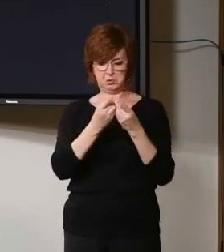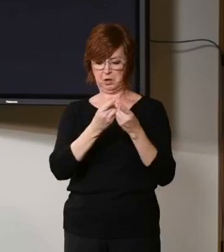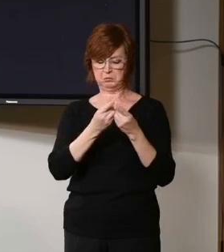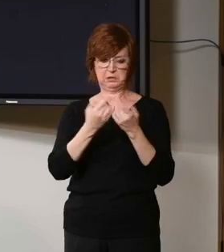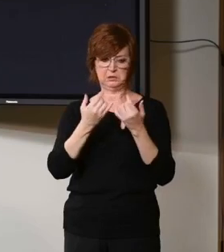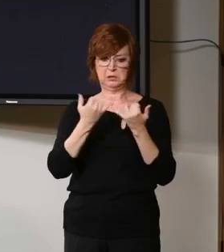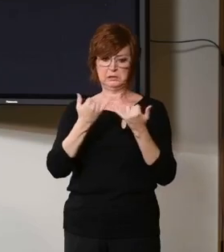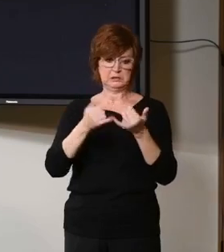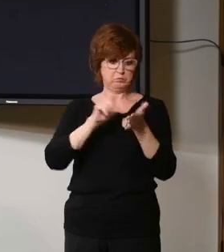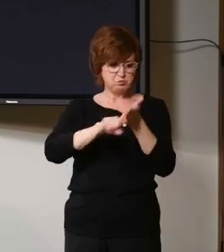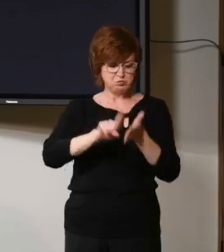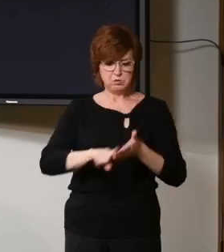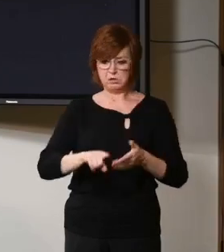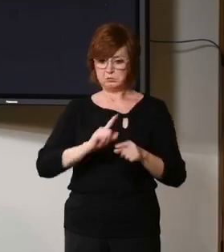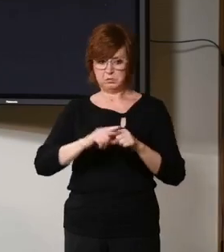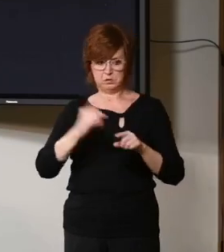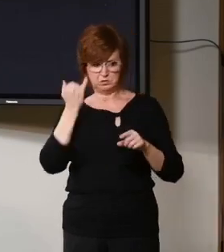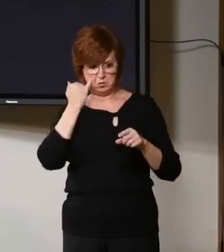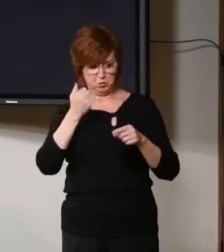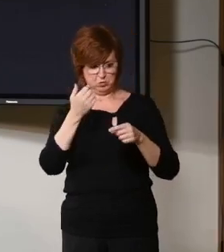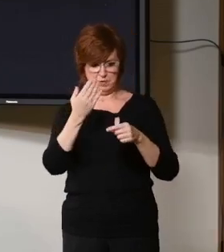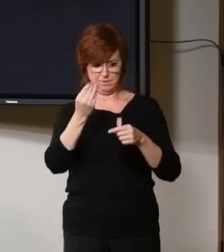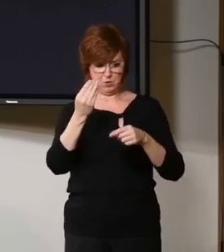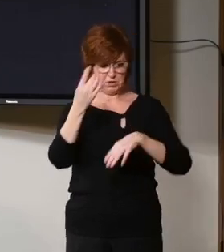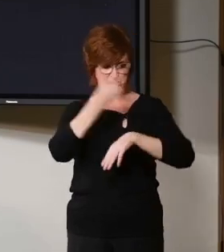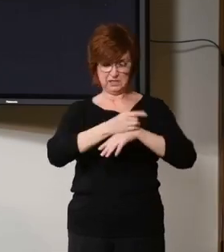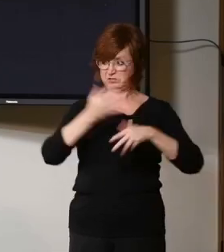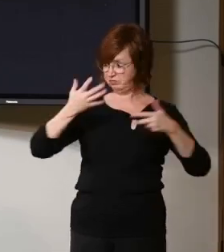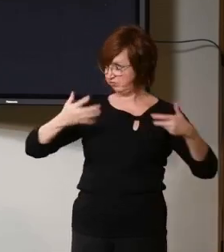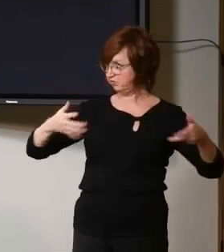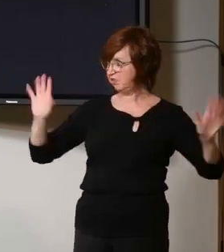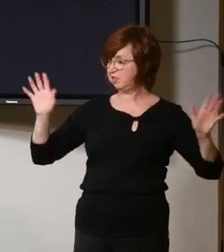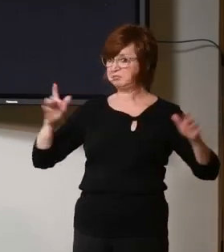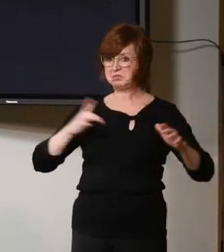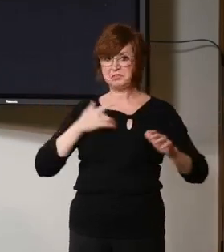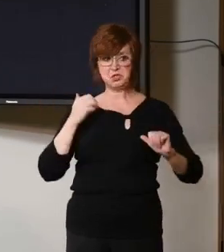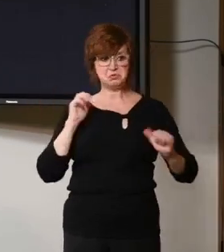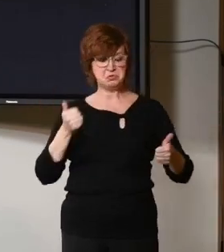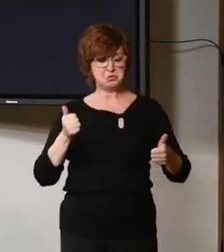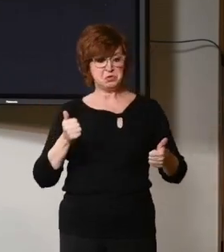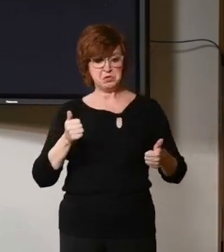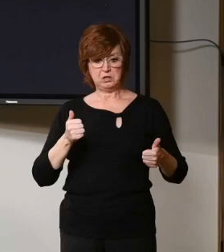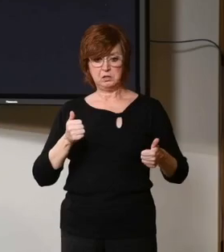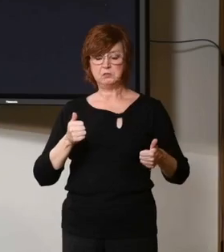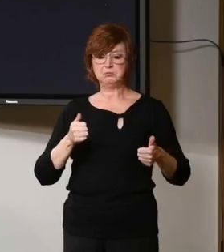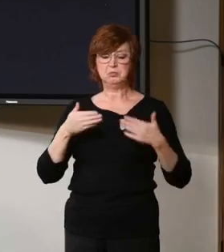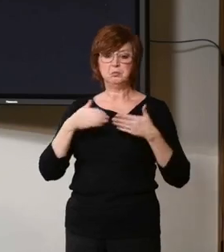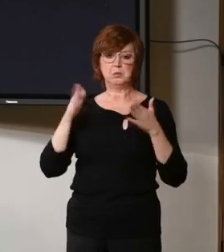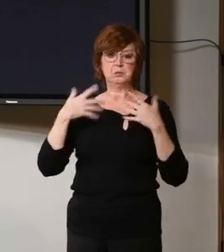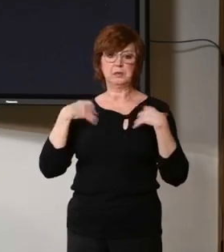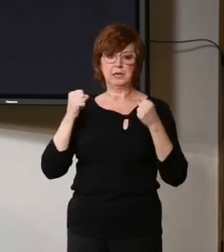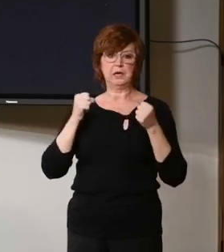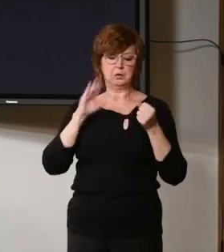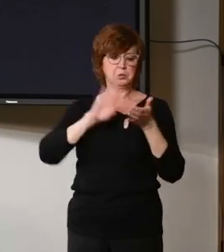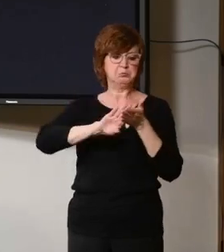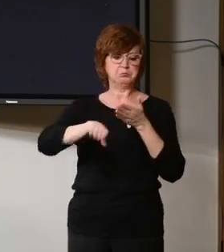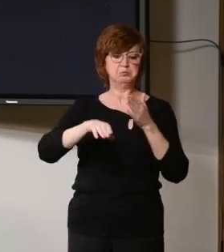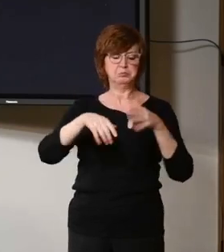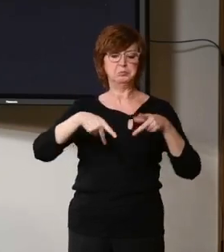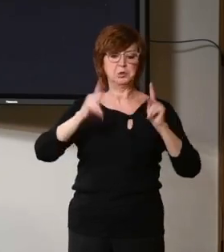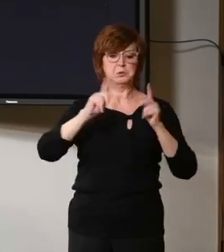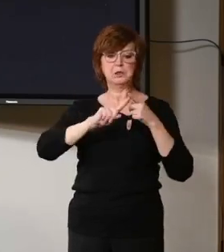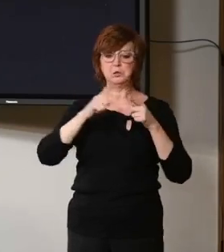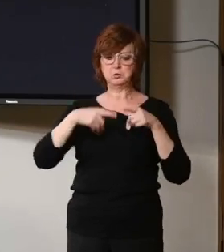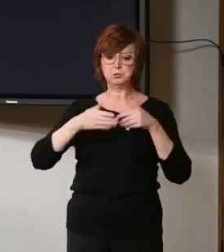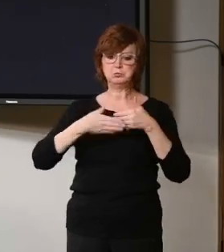who had a mild illness are 14 days after the onset of symptoms will be cleared by public health to go about the daily